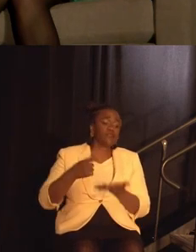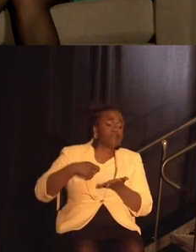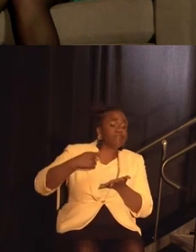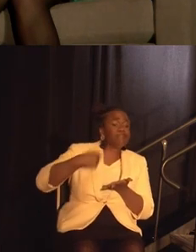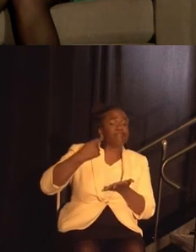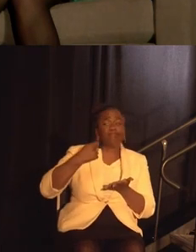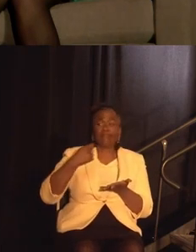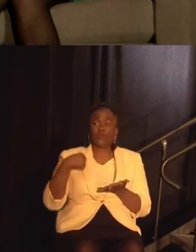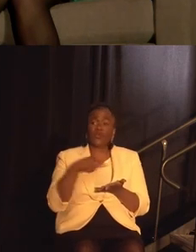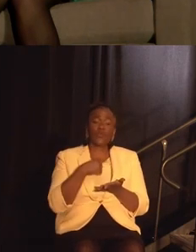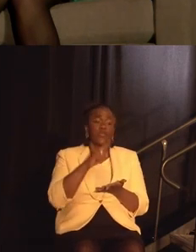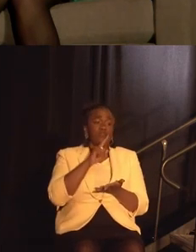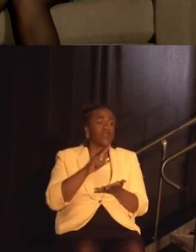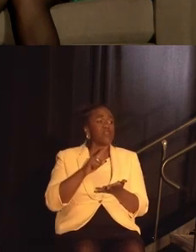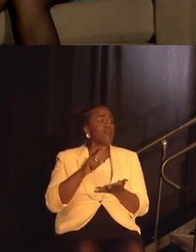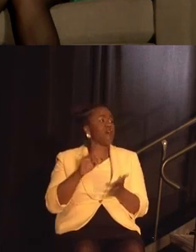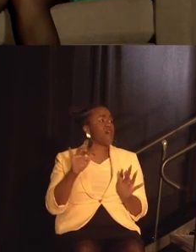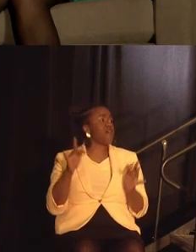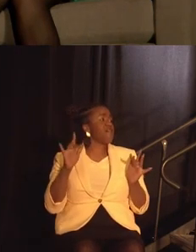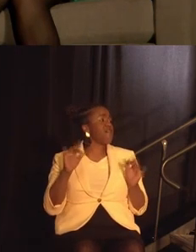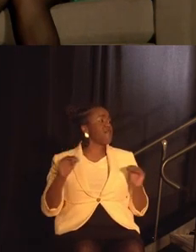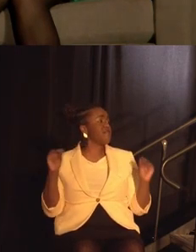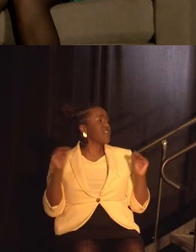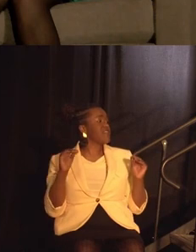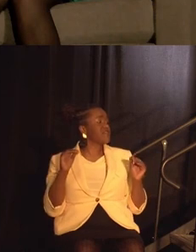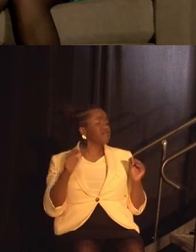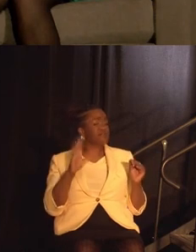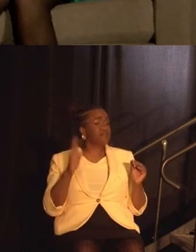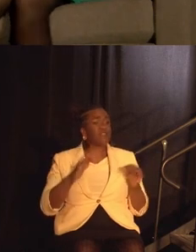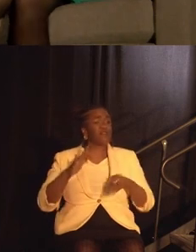we marveled at, but we never touched.